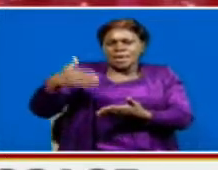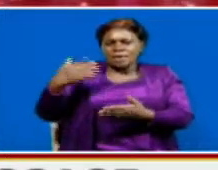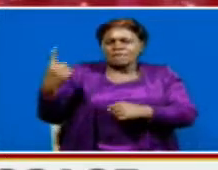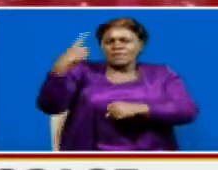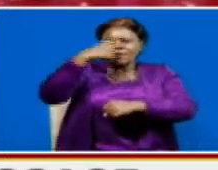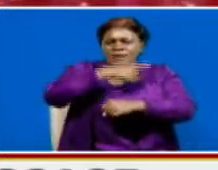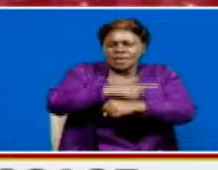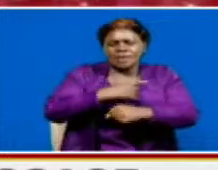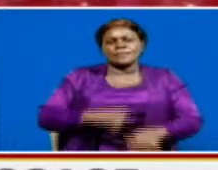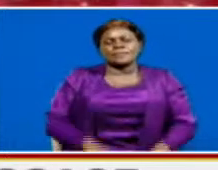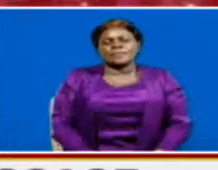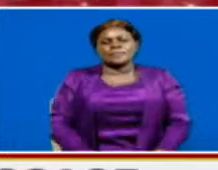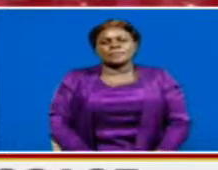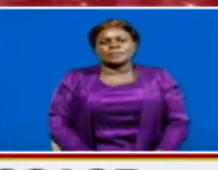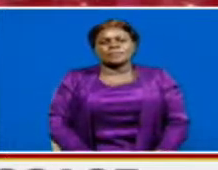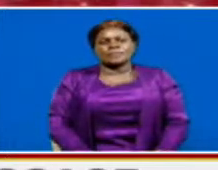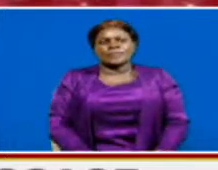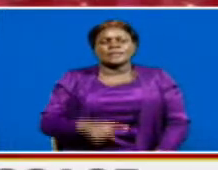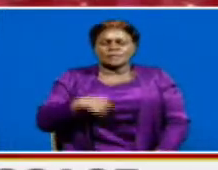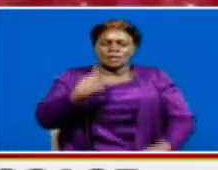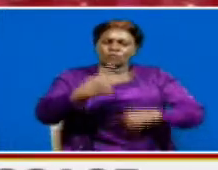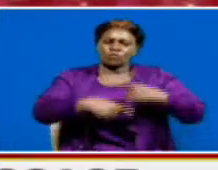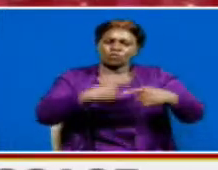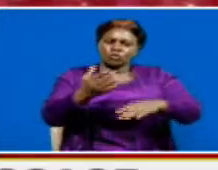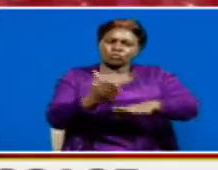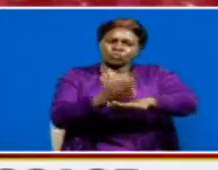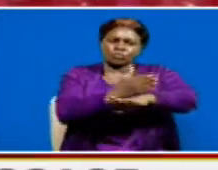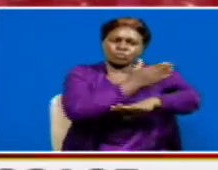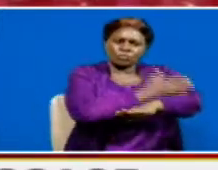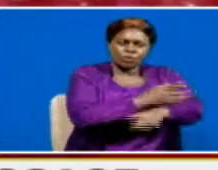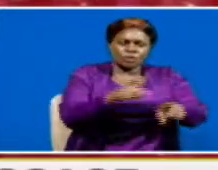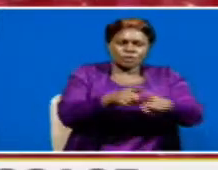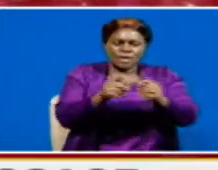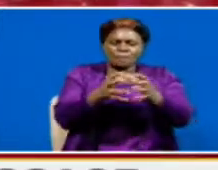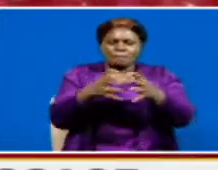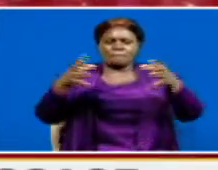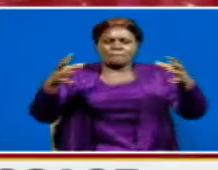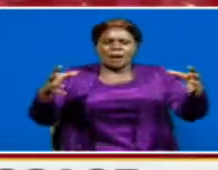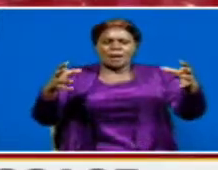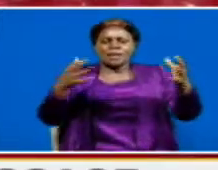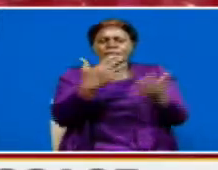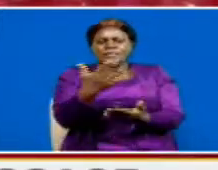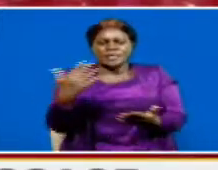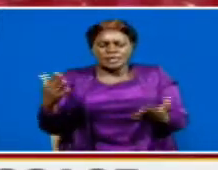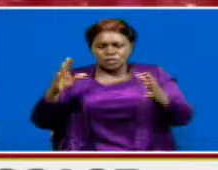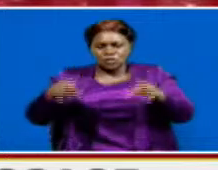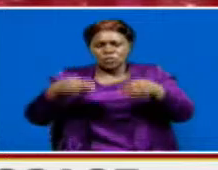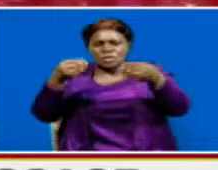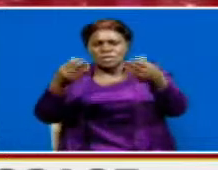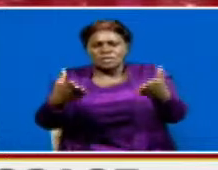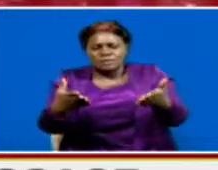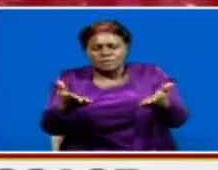day. We shall continue to improve and expand the range of products offered